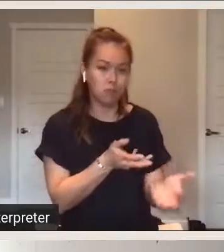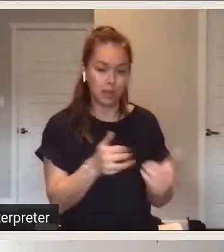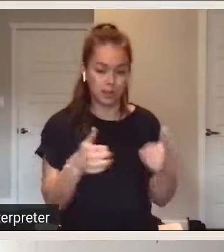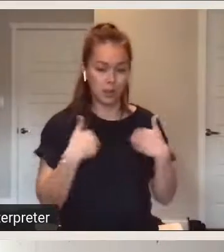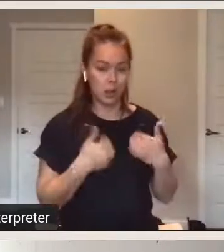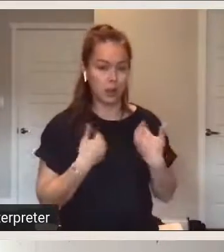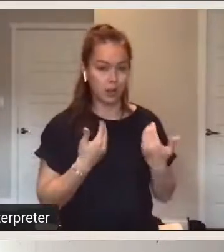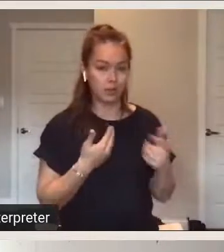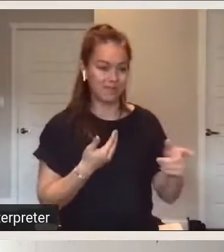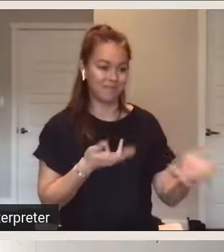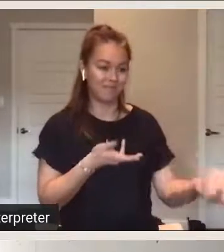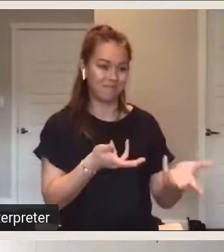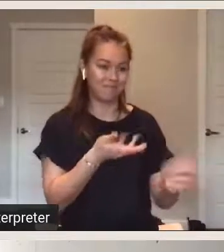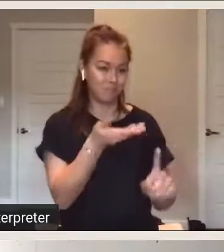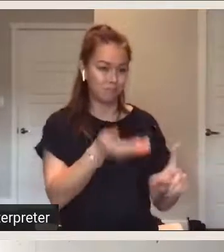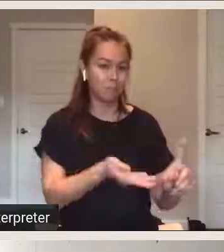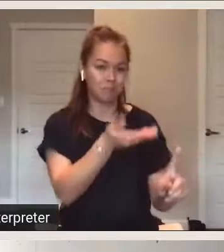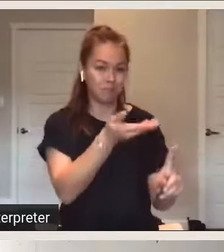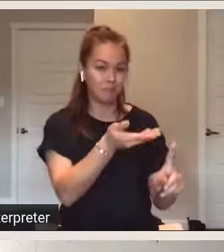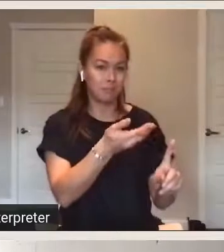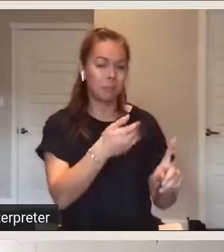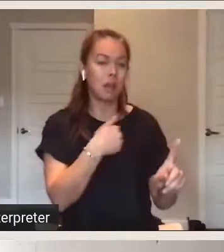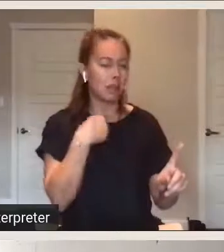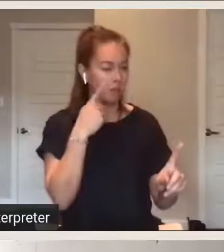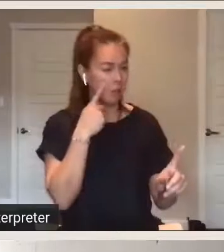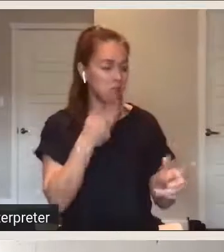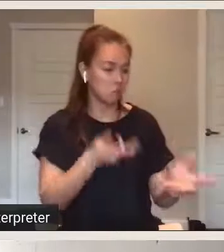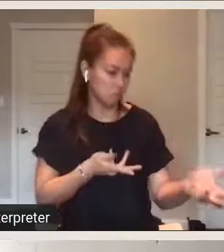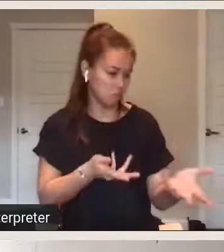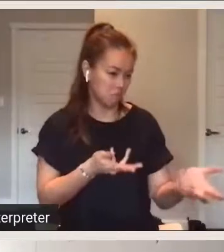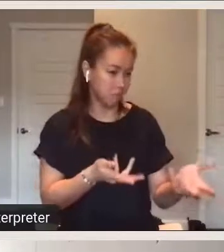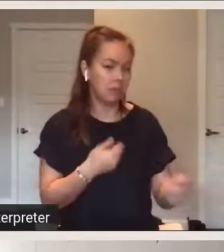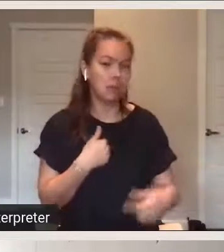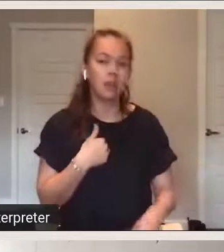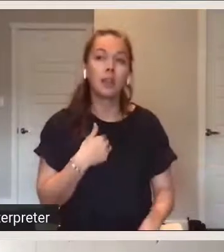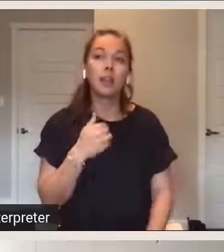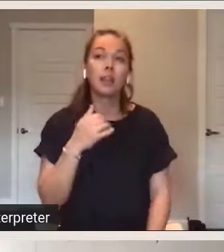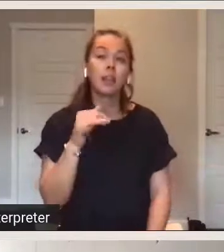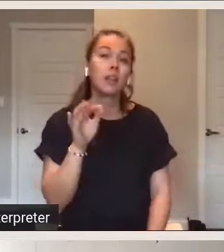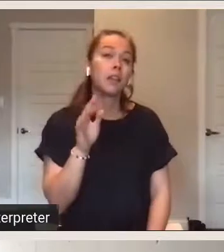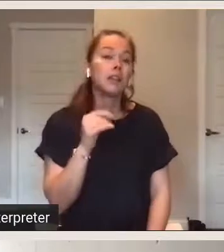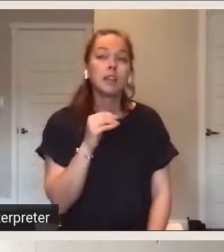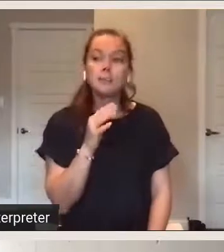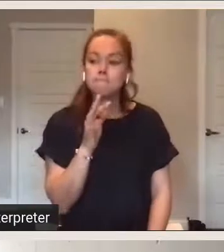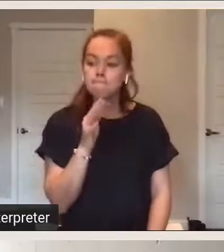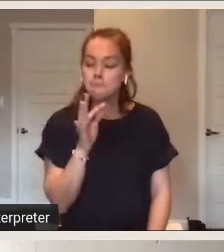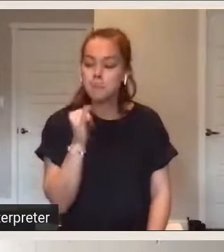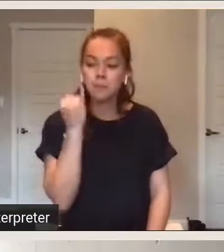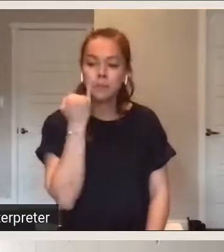think I would have loved to have had, I would have loved to have done what